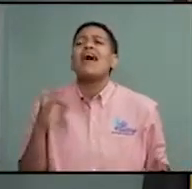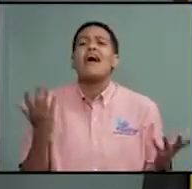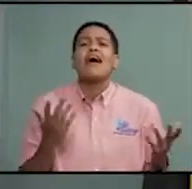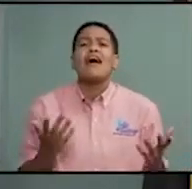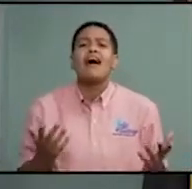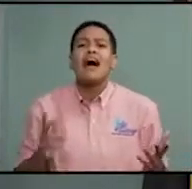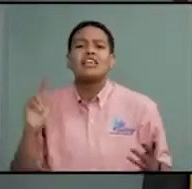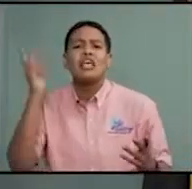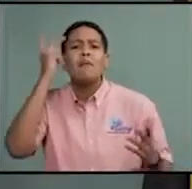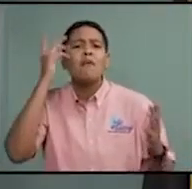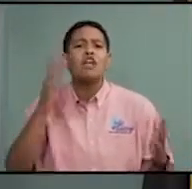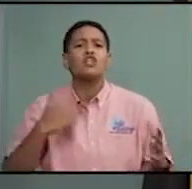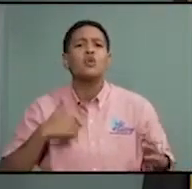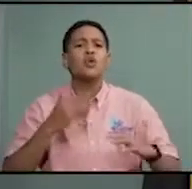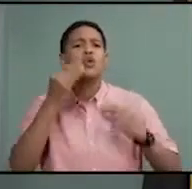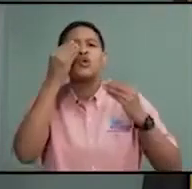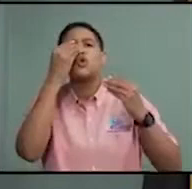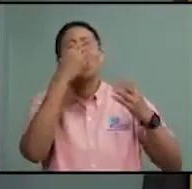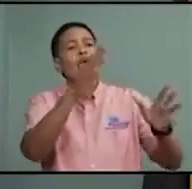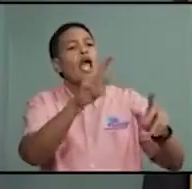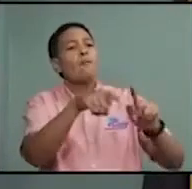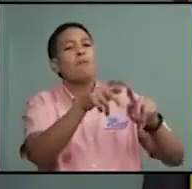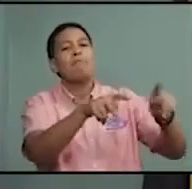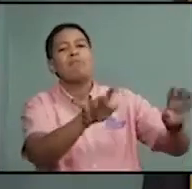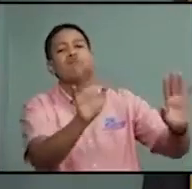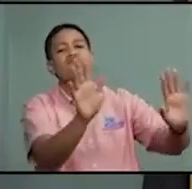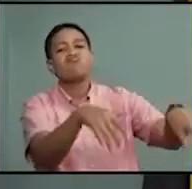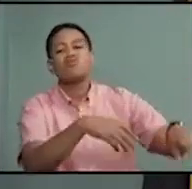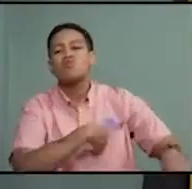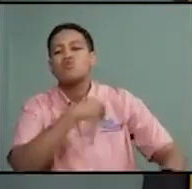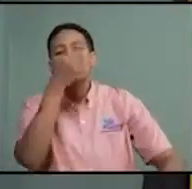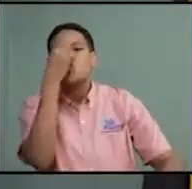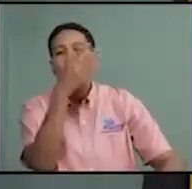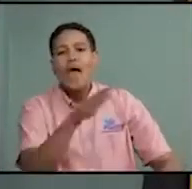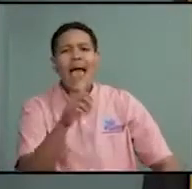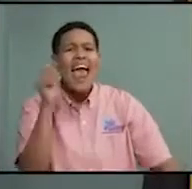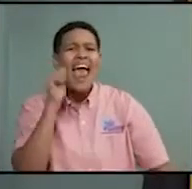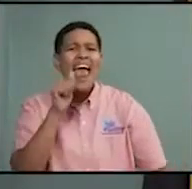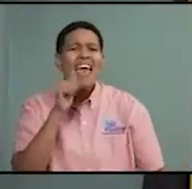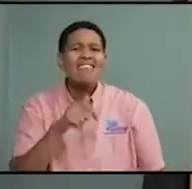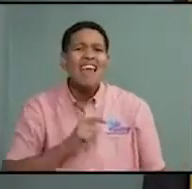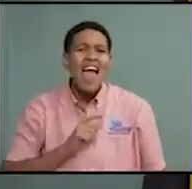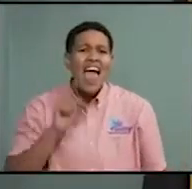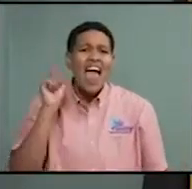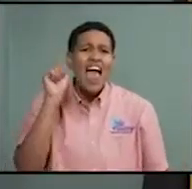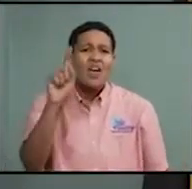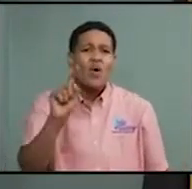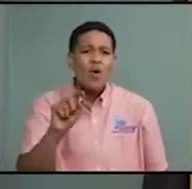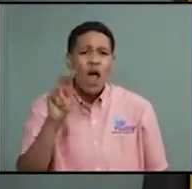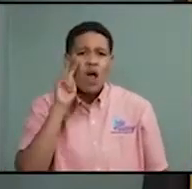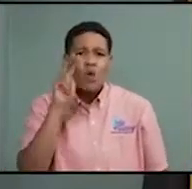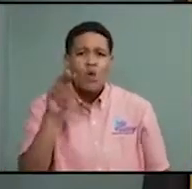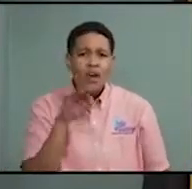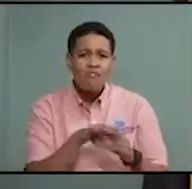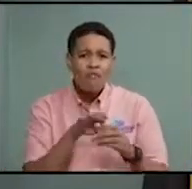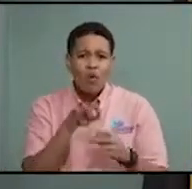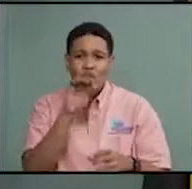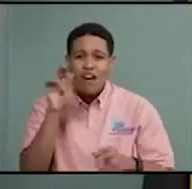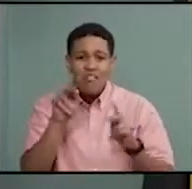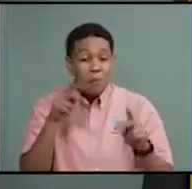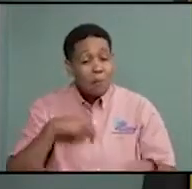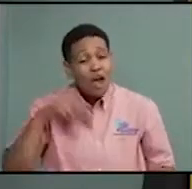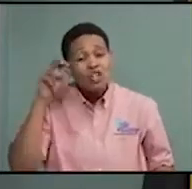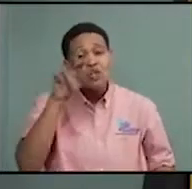as politicians, we don't have any care for the people. Every day I go out and look the vote of the people. I go to their